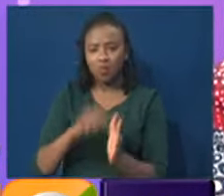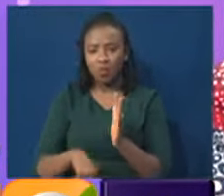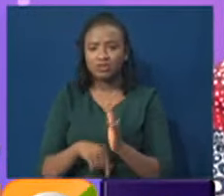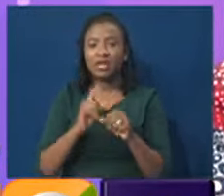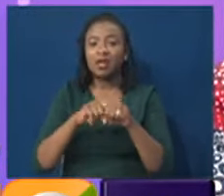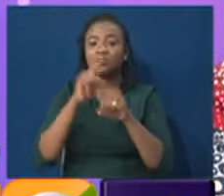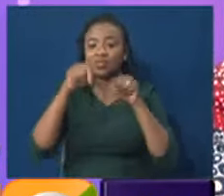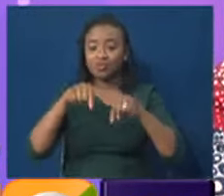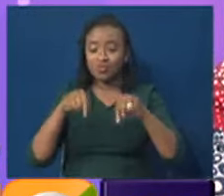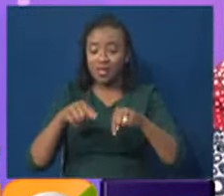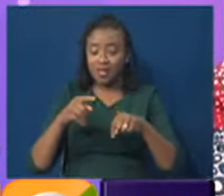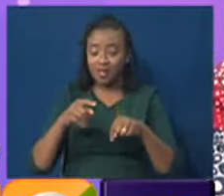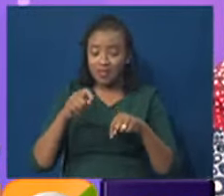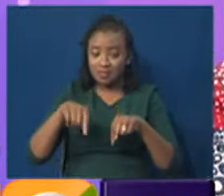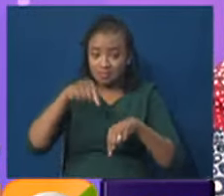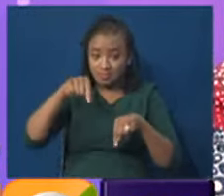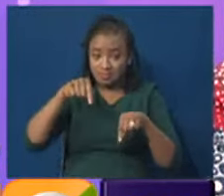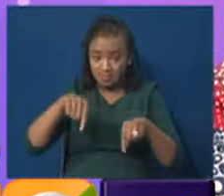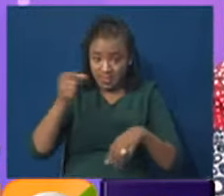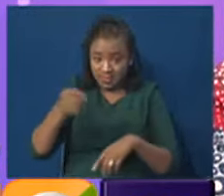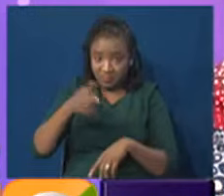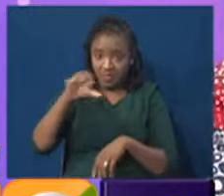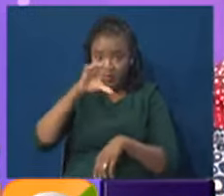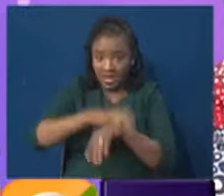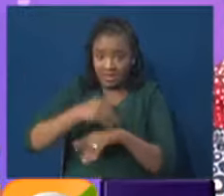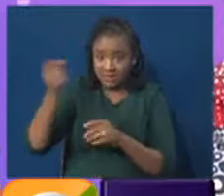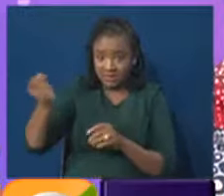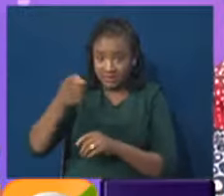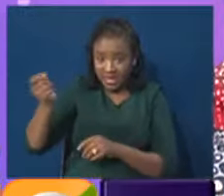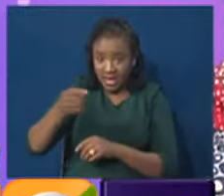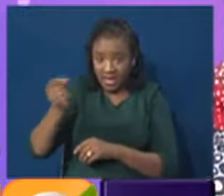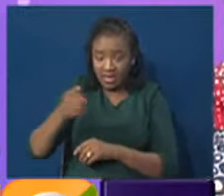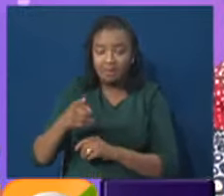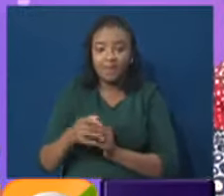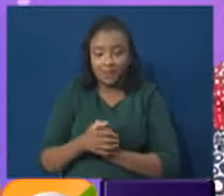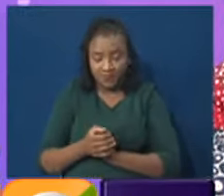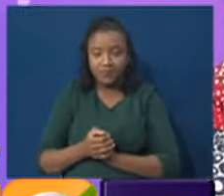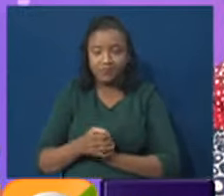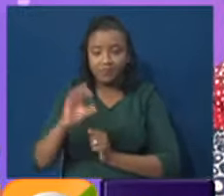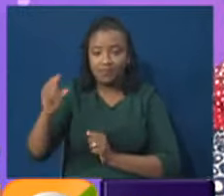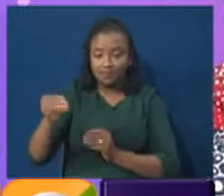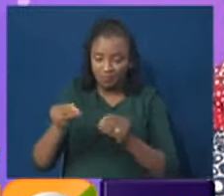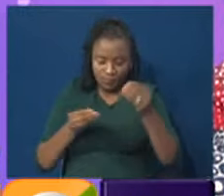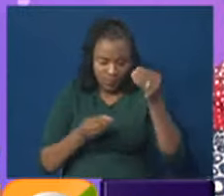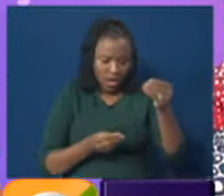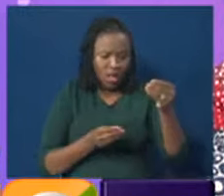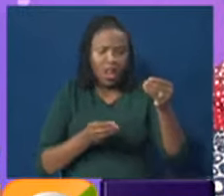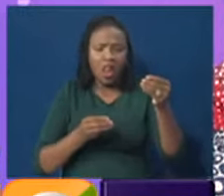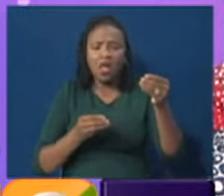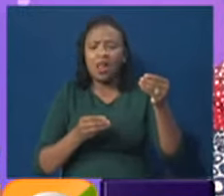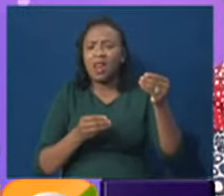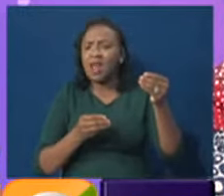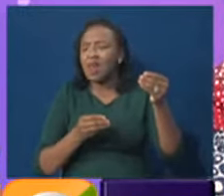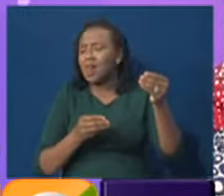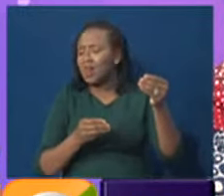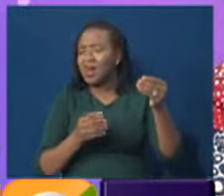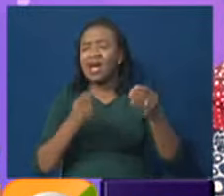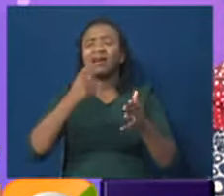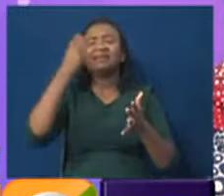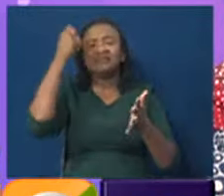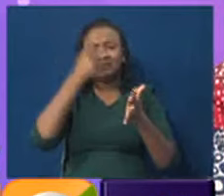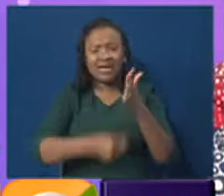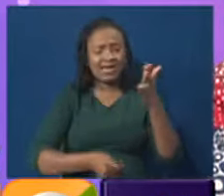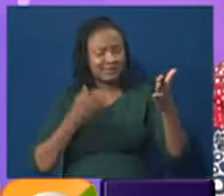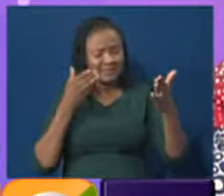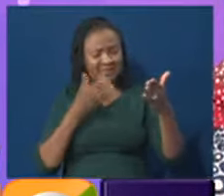paycheck this time, especially those who are, you know, formerly employed, and they looked at the tax, they joked